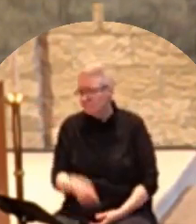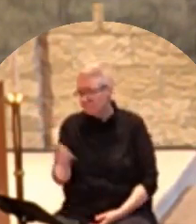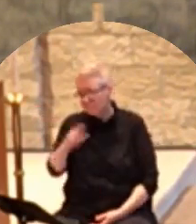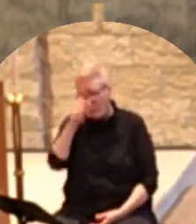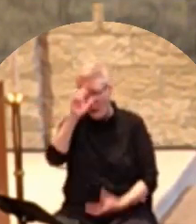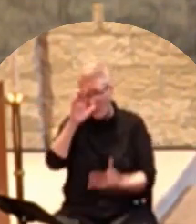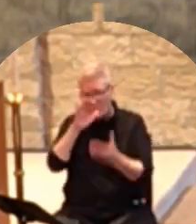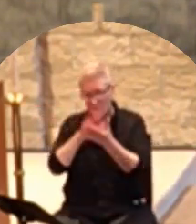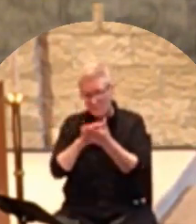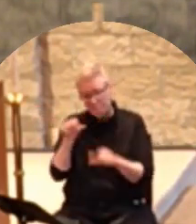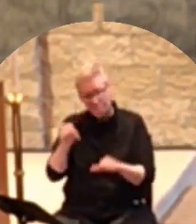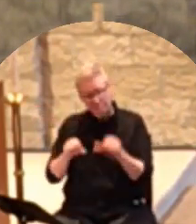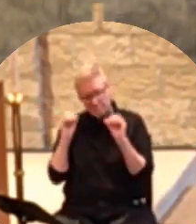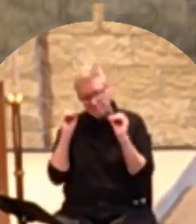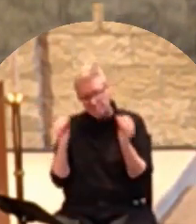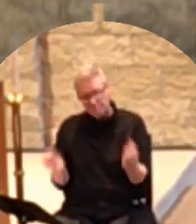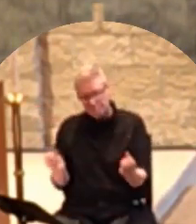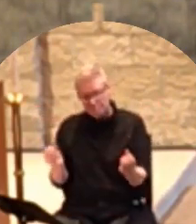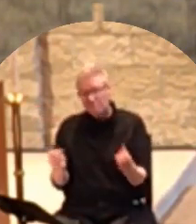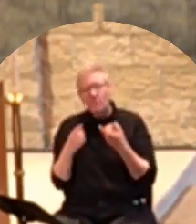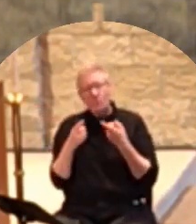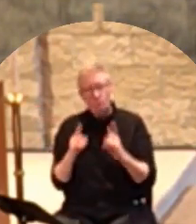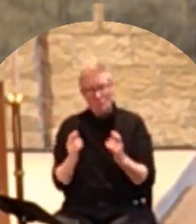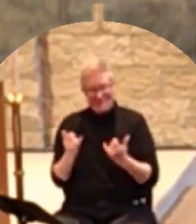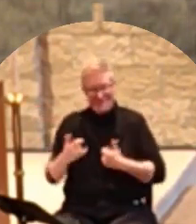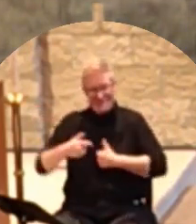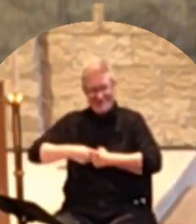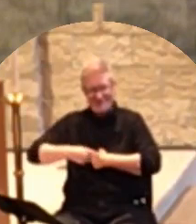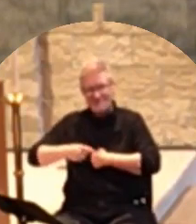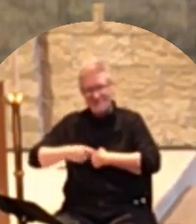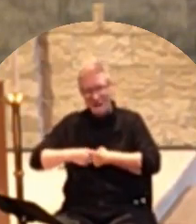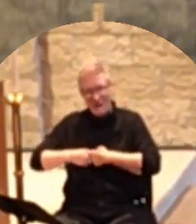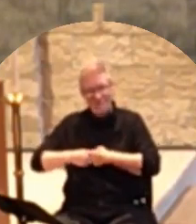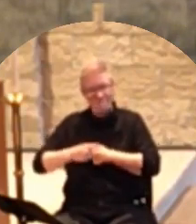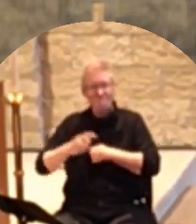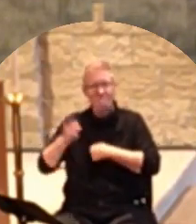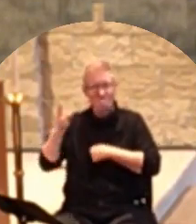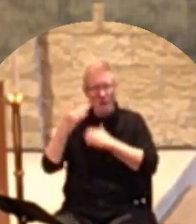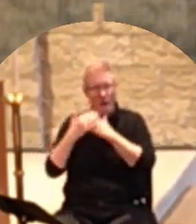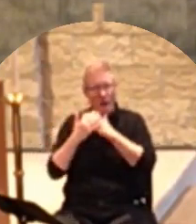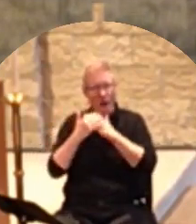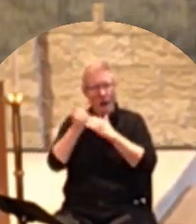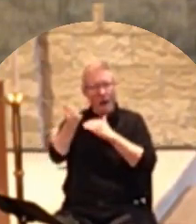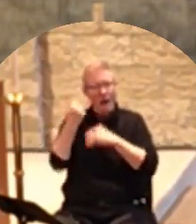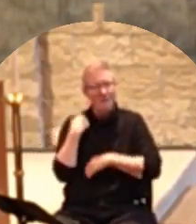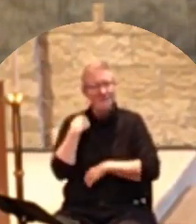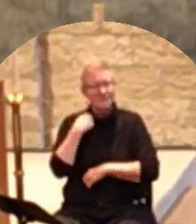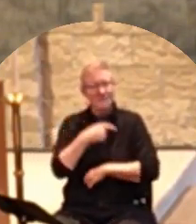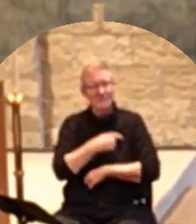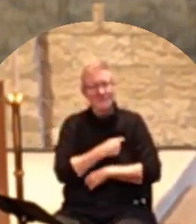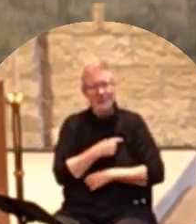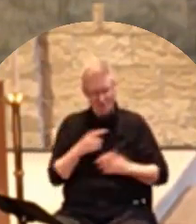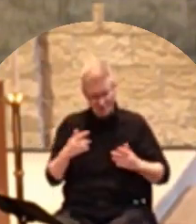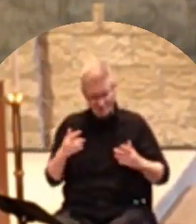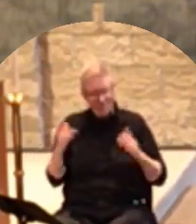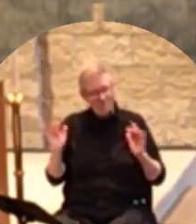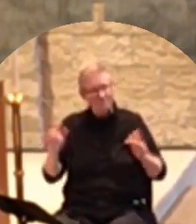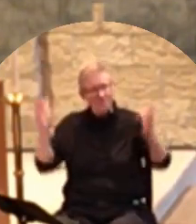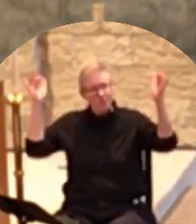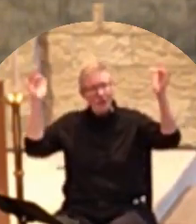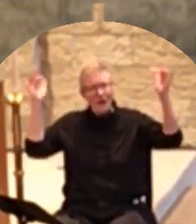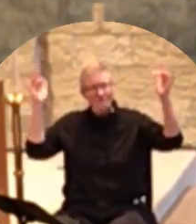that during this time, we are called to shine, to let our light shine. Nancy